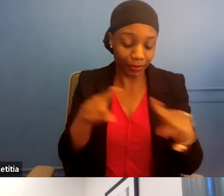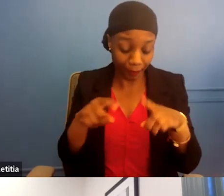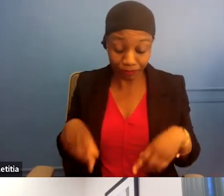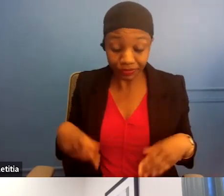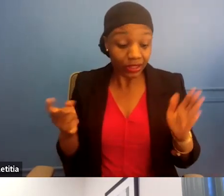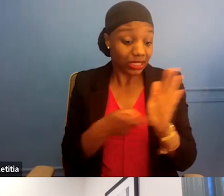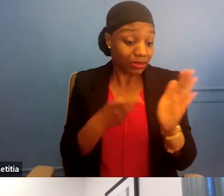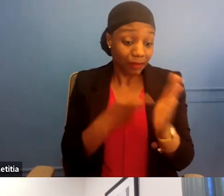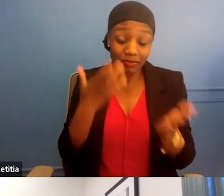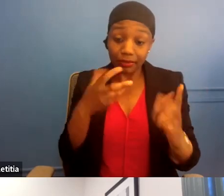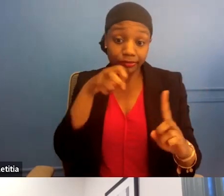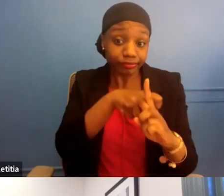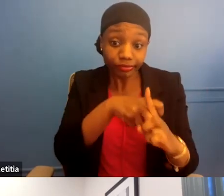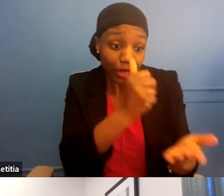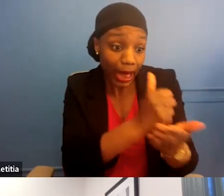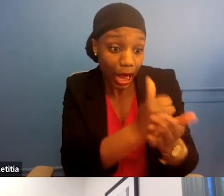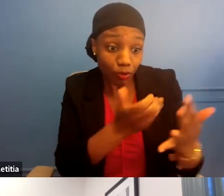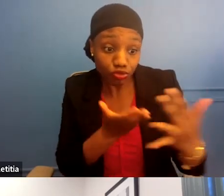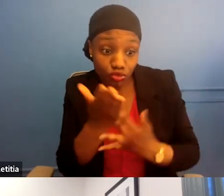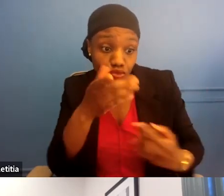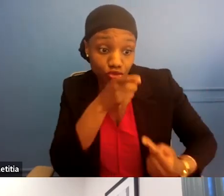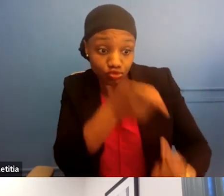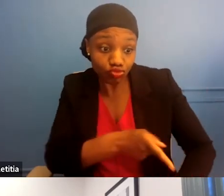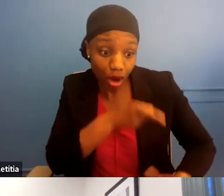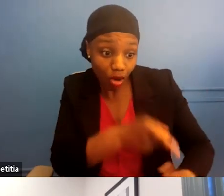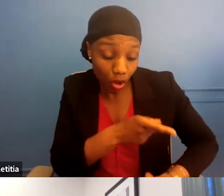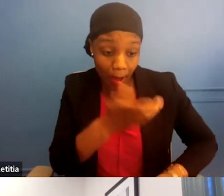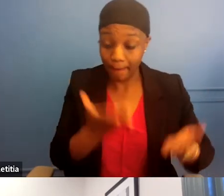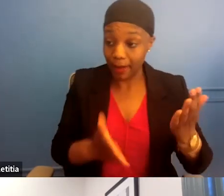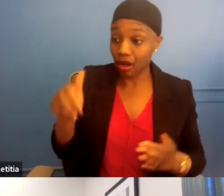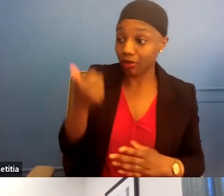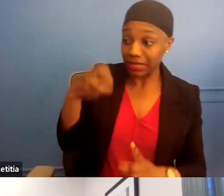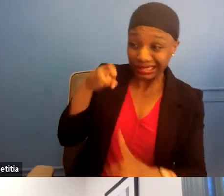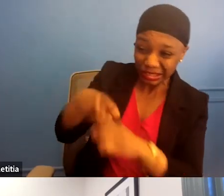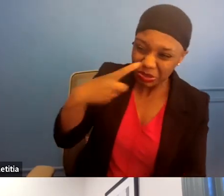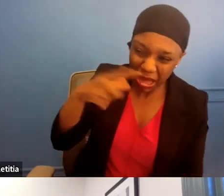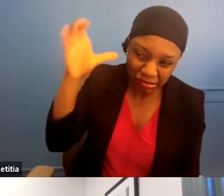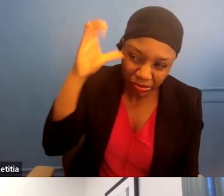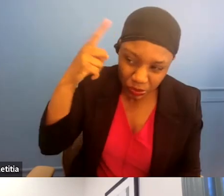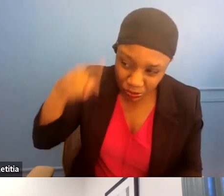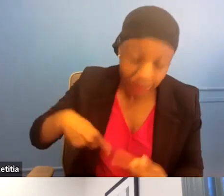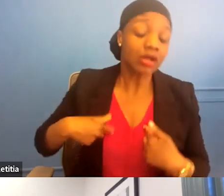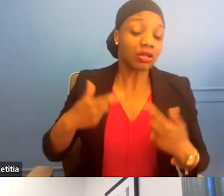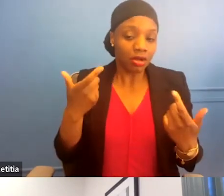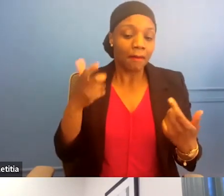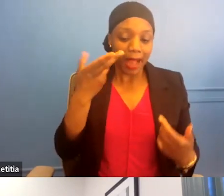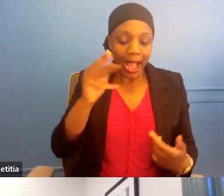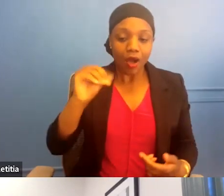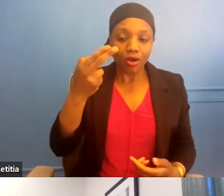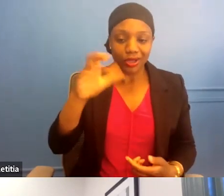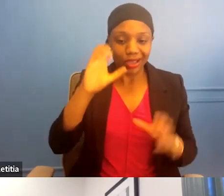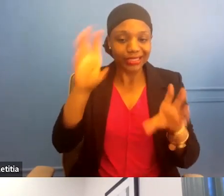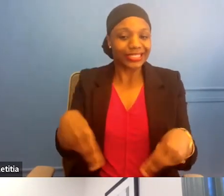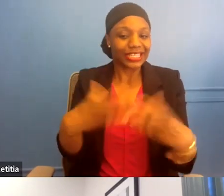to help you work through a struggle time. Sometimes it might just be to lend an ear, but that's really important. But I think Mount Holyoke has given you